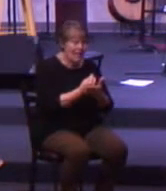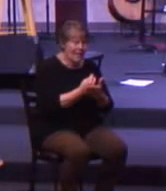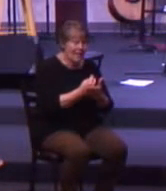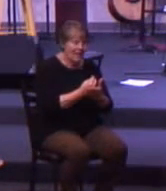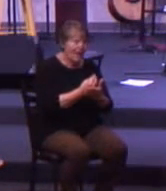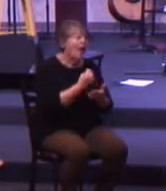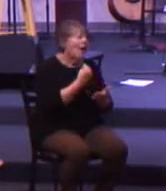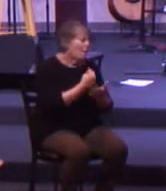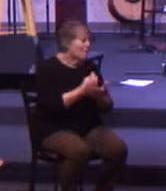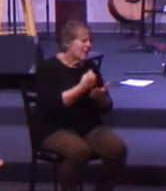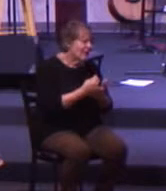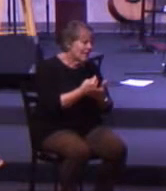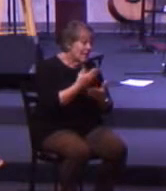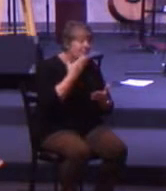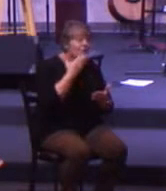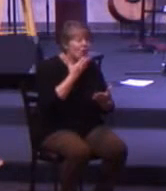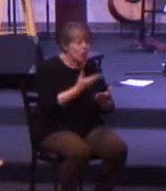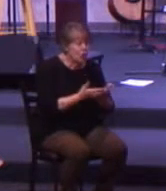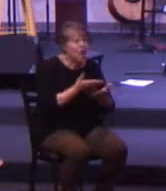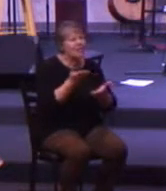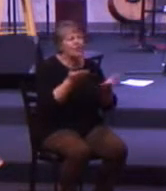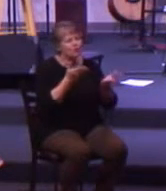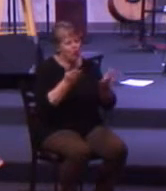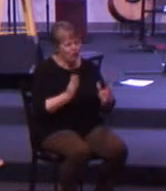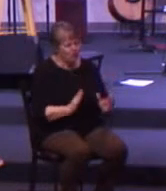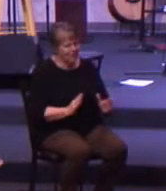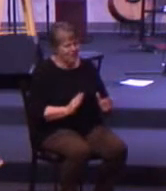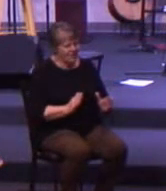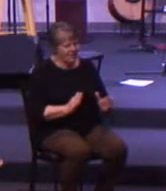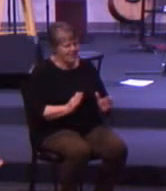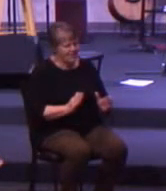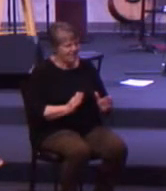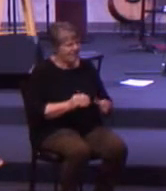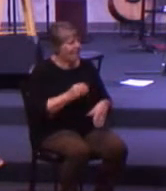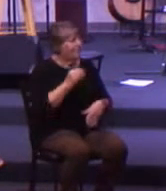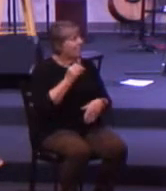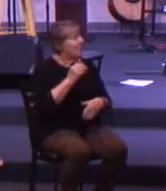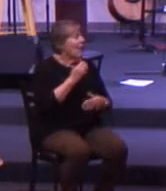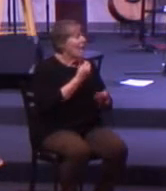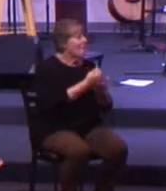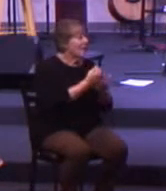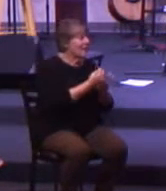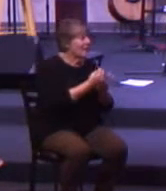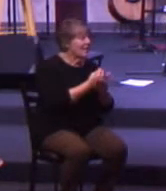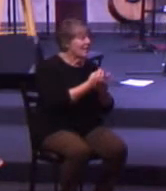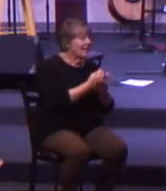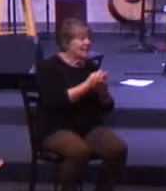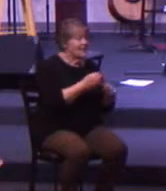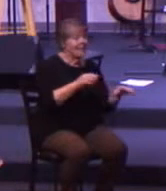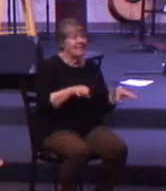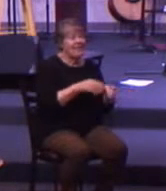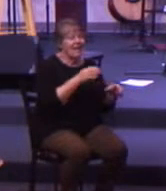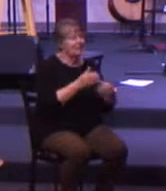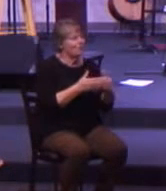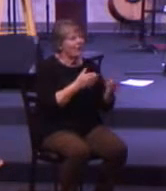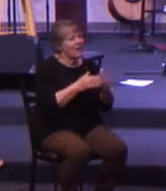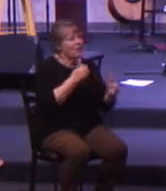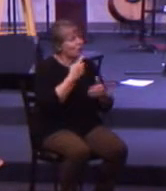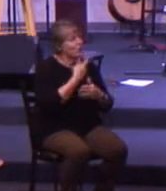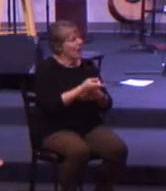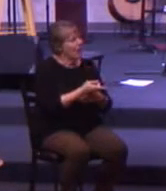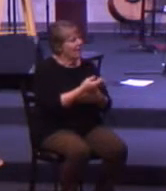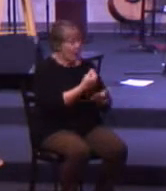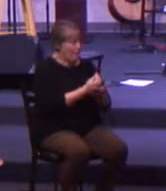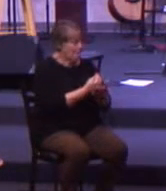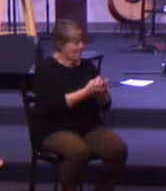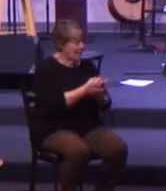really, really good servant. It's incredible because you know what money does? It does whatever you tell it to do. Money never does anything of its own